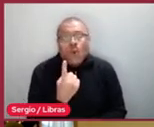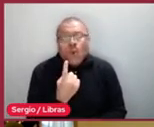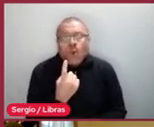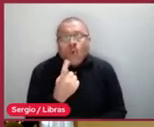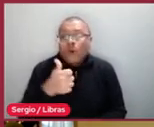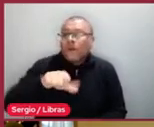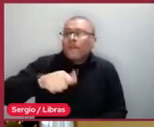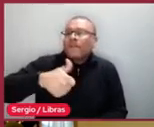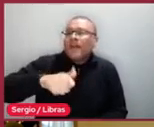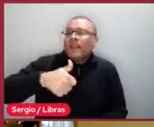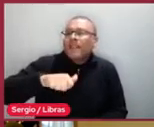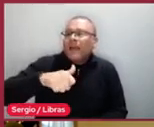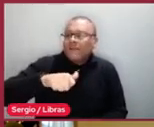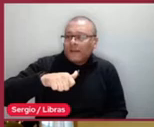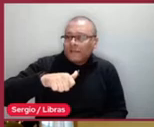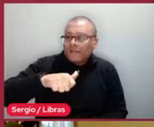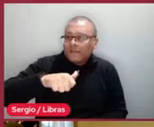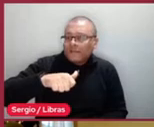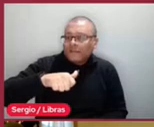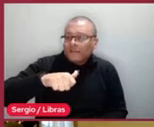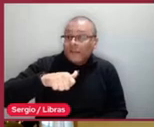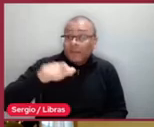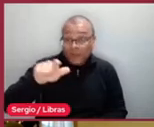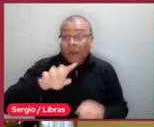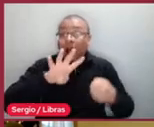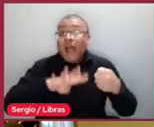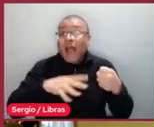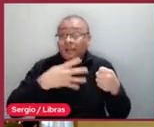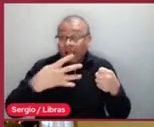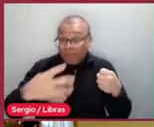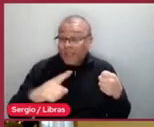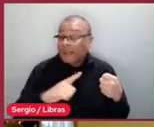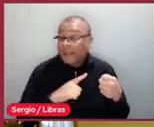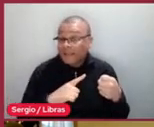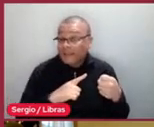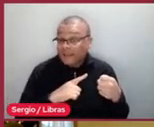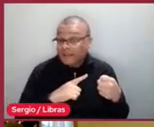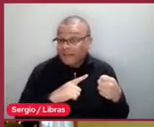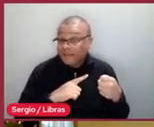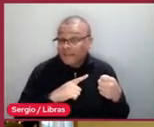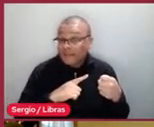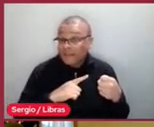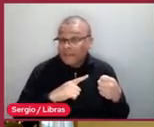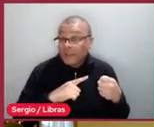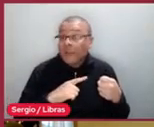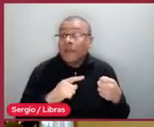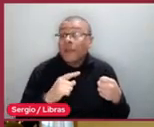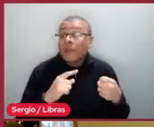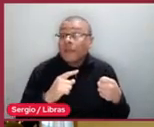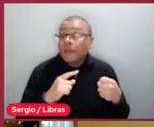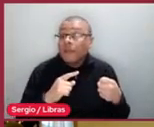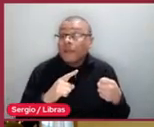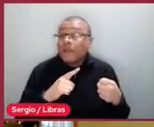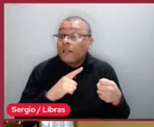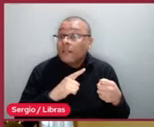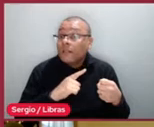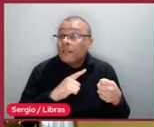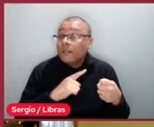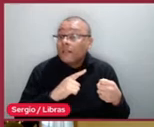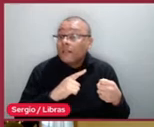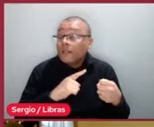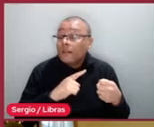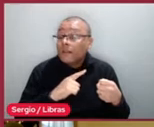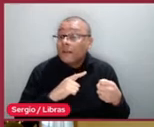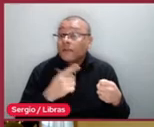validate inputs. So this table had the field necessary for single table inheritance just to